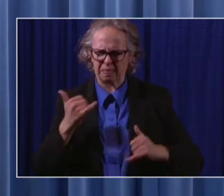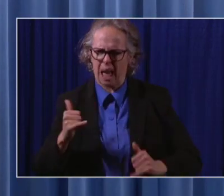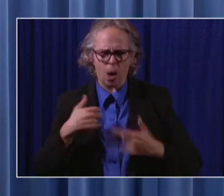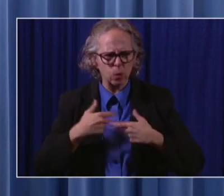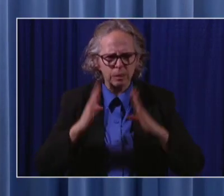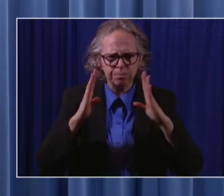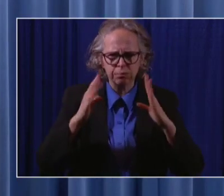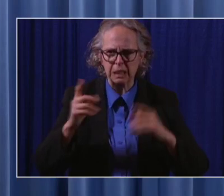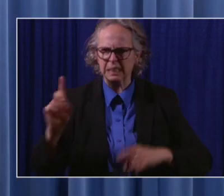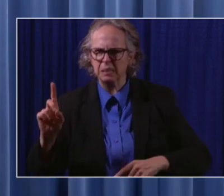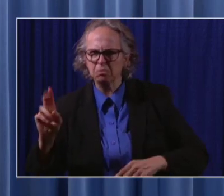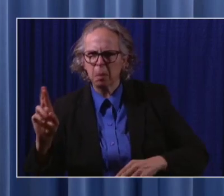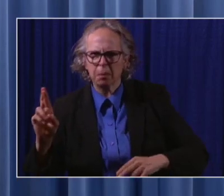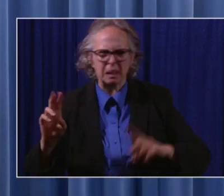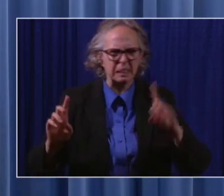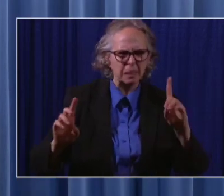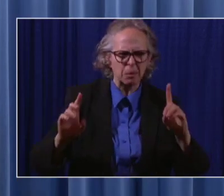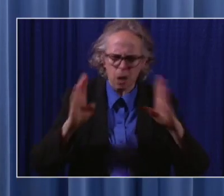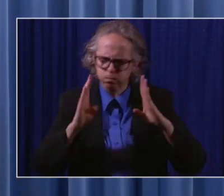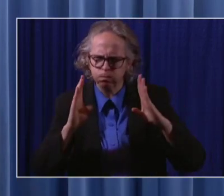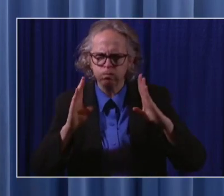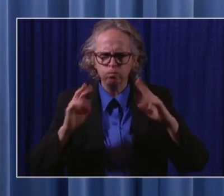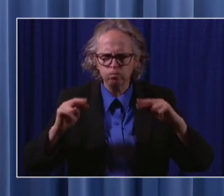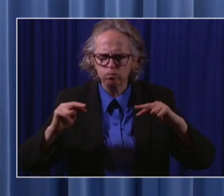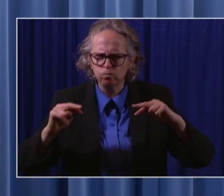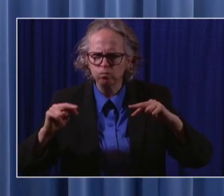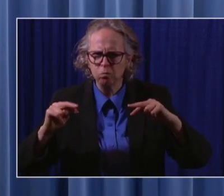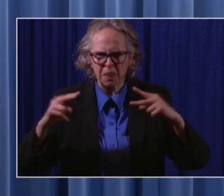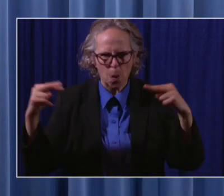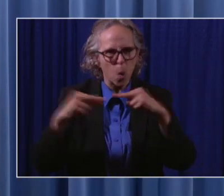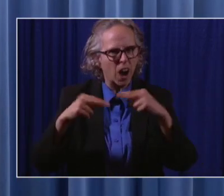Democrat vigilance, one side's watching the other side,